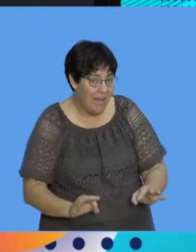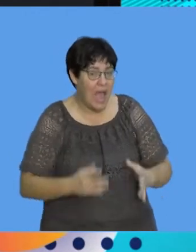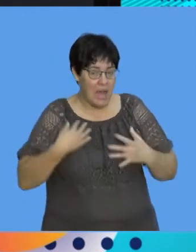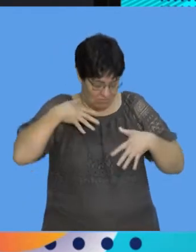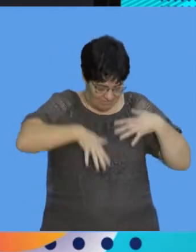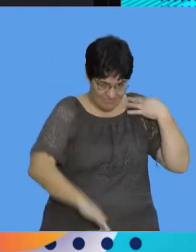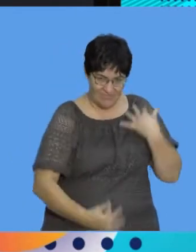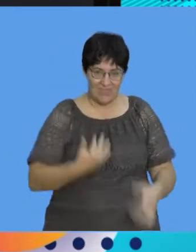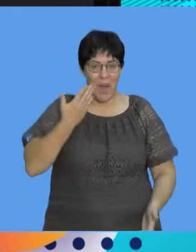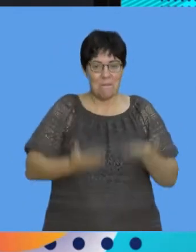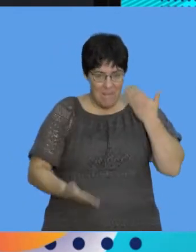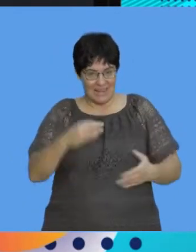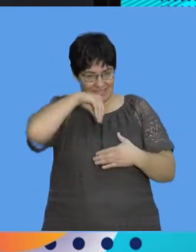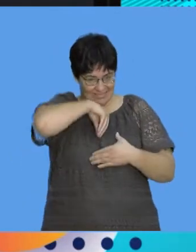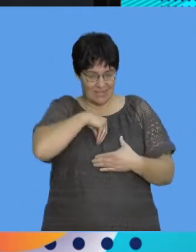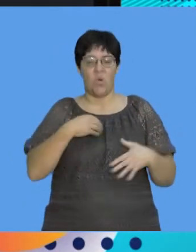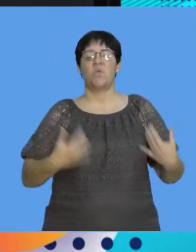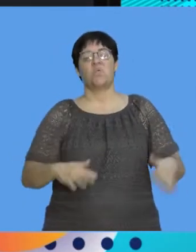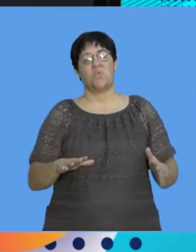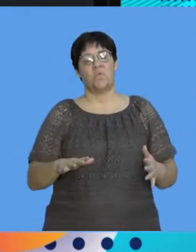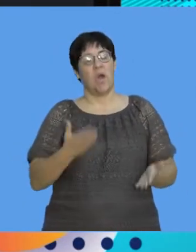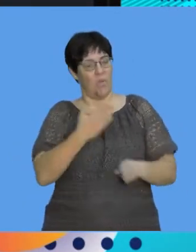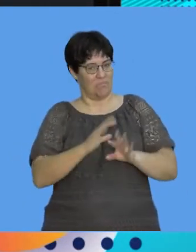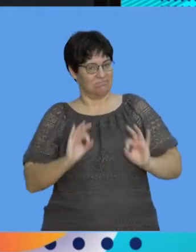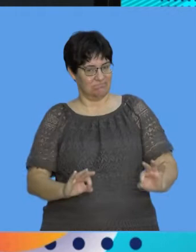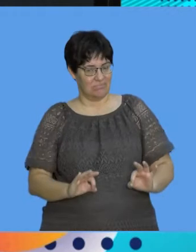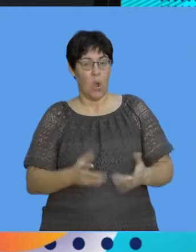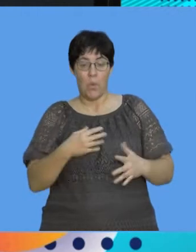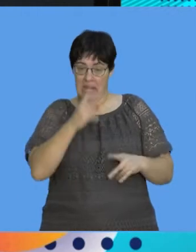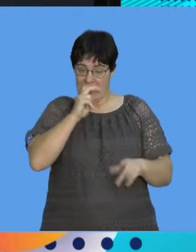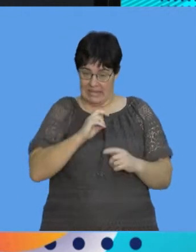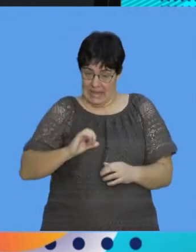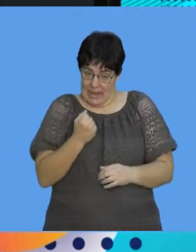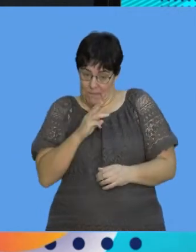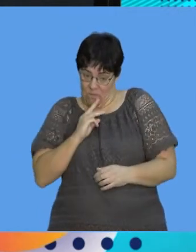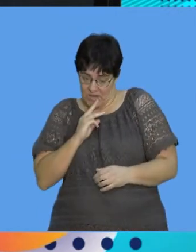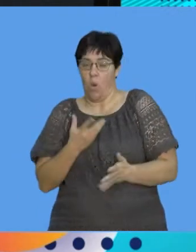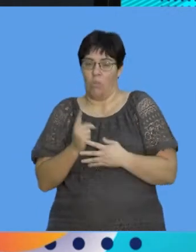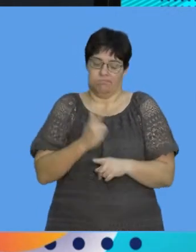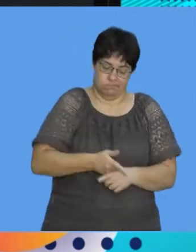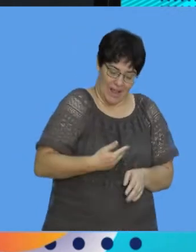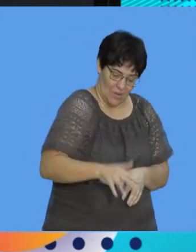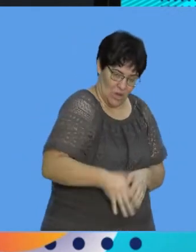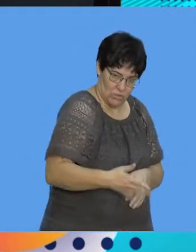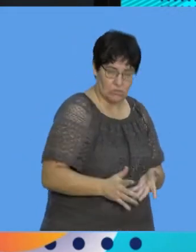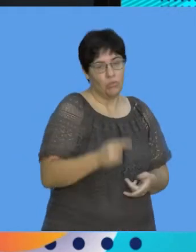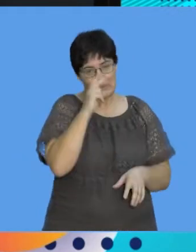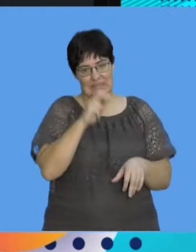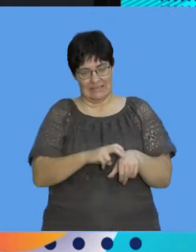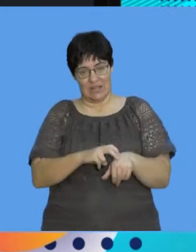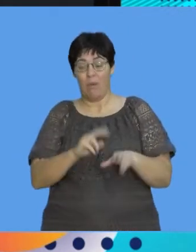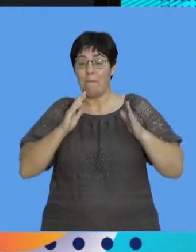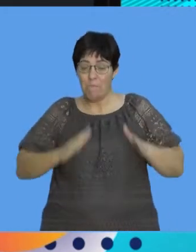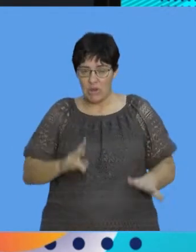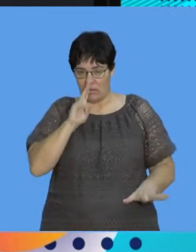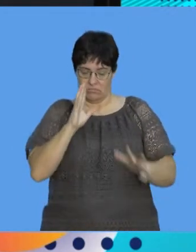and our water balance, all right? What we need to keep in and what we need to get rid of. Our body, it's very important that we have